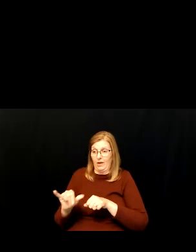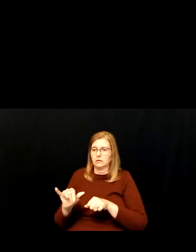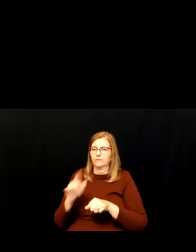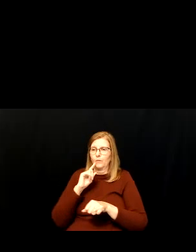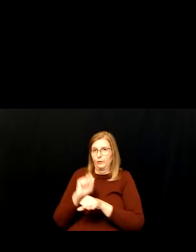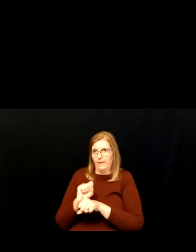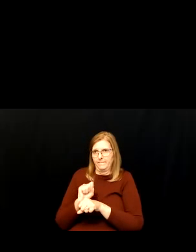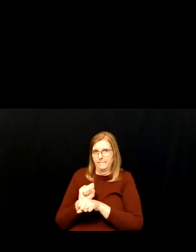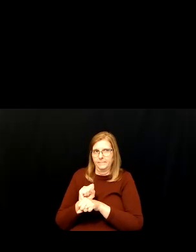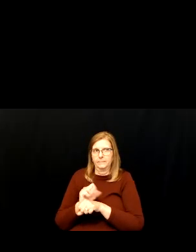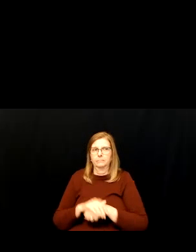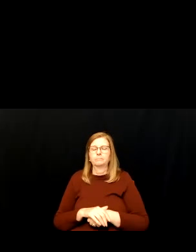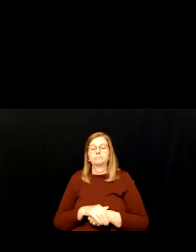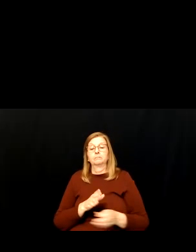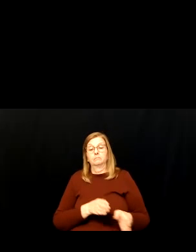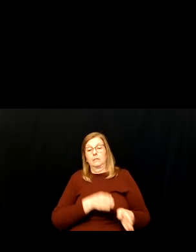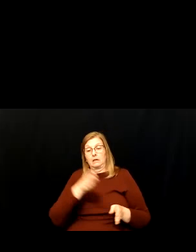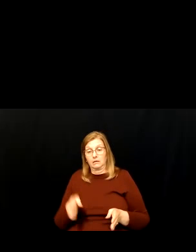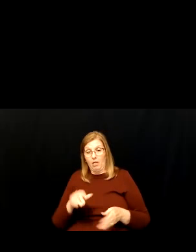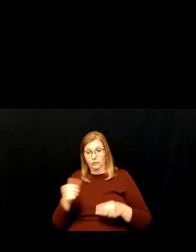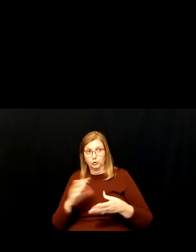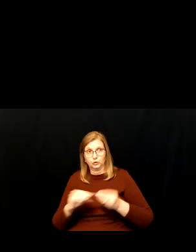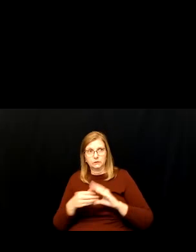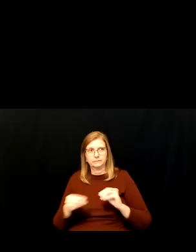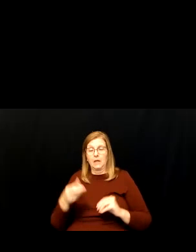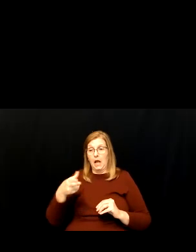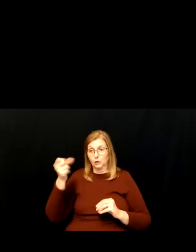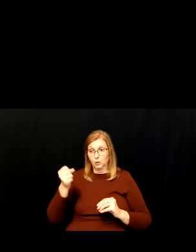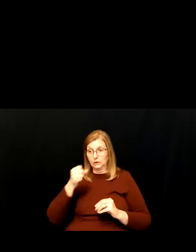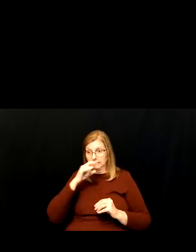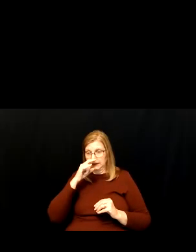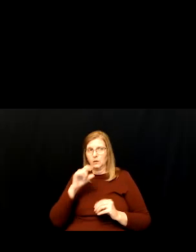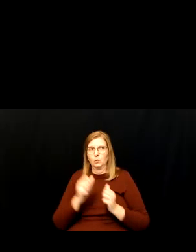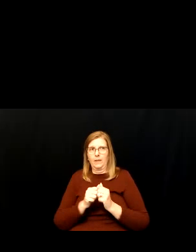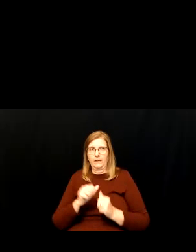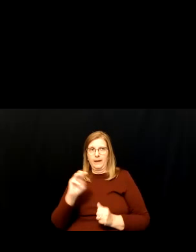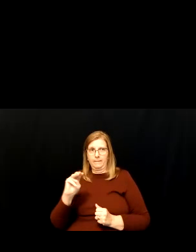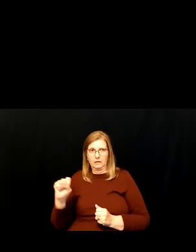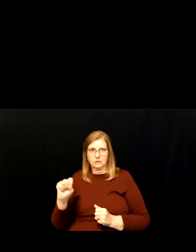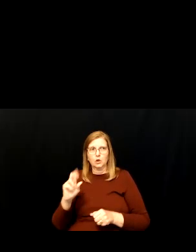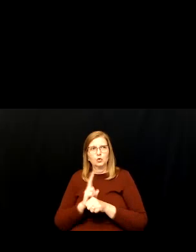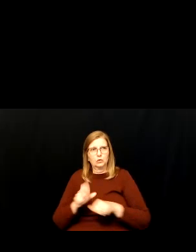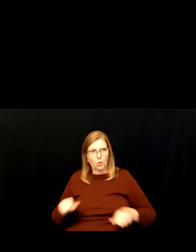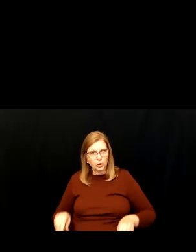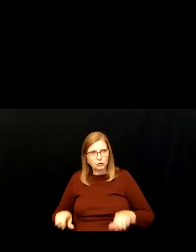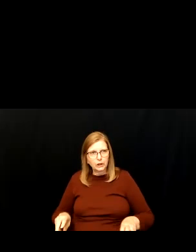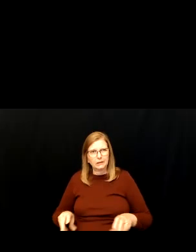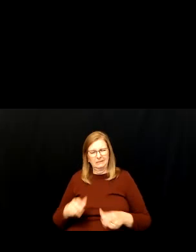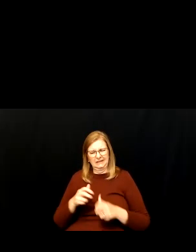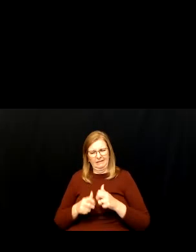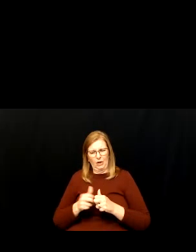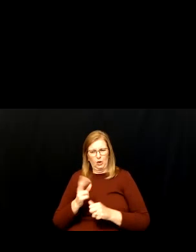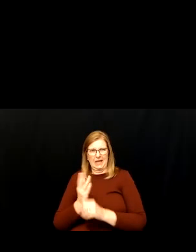Cece's. The second one was a high schooler with multiple sclerosis who used a wheelchair and had difficulty using hands